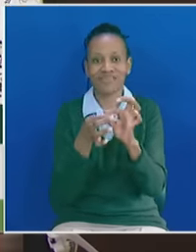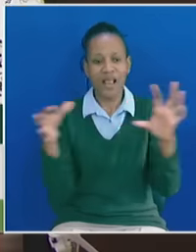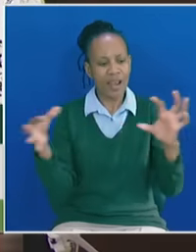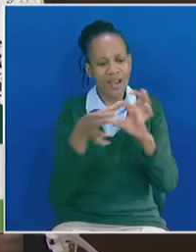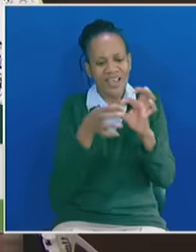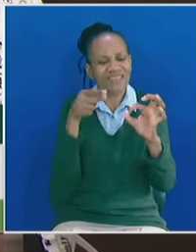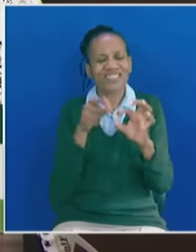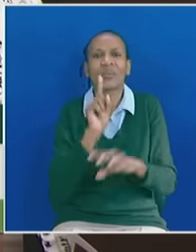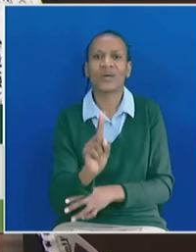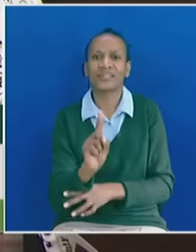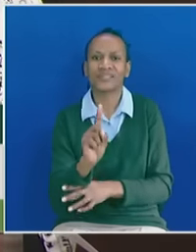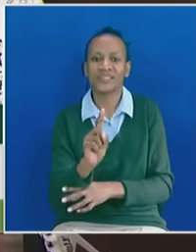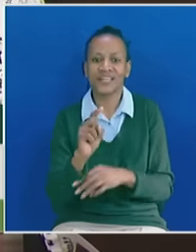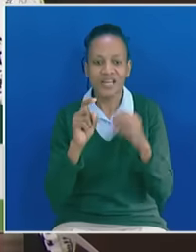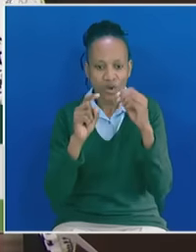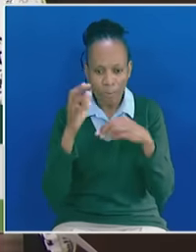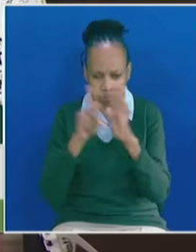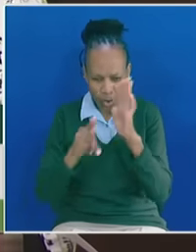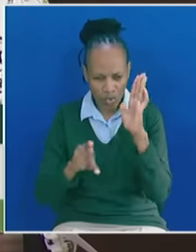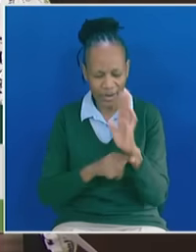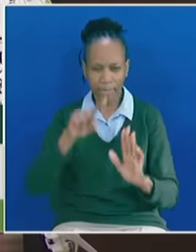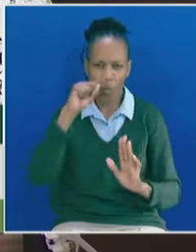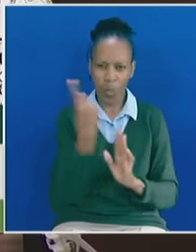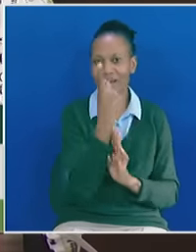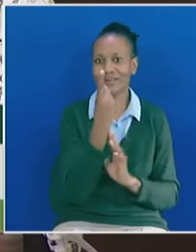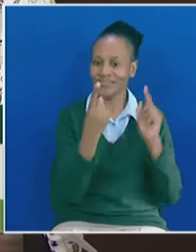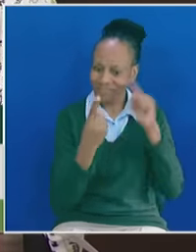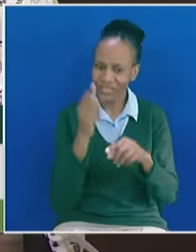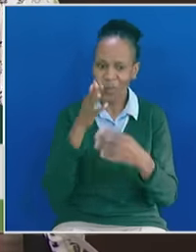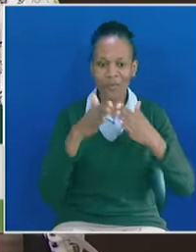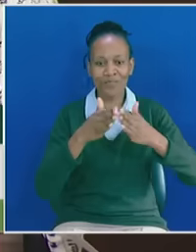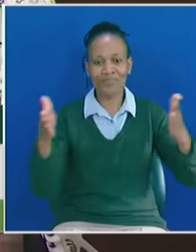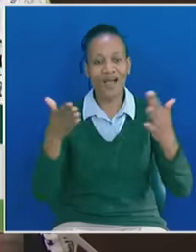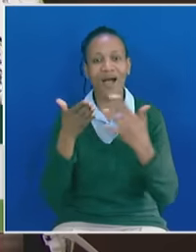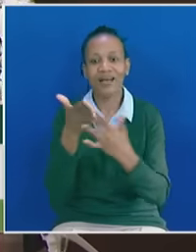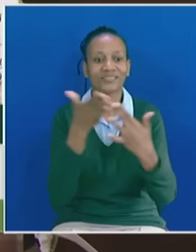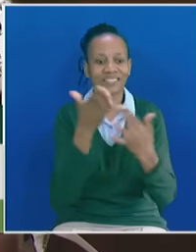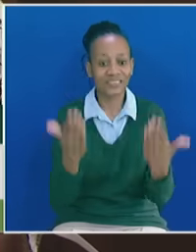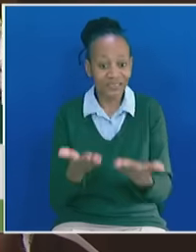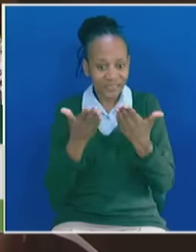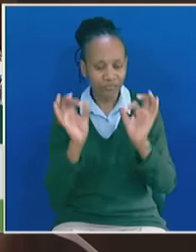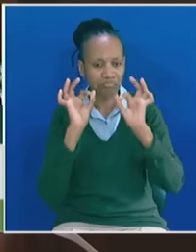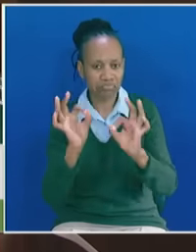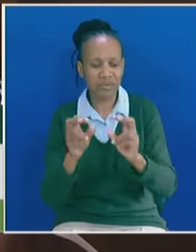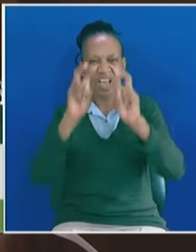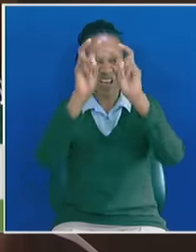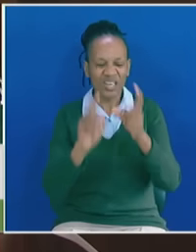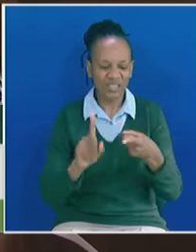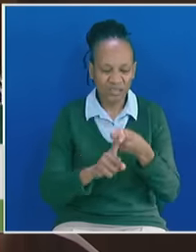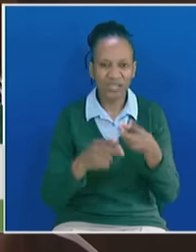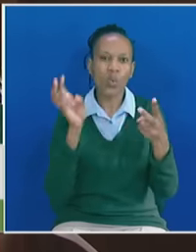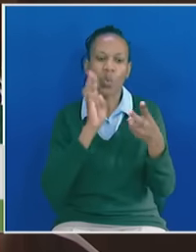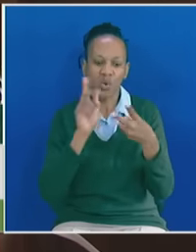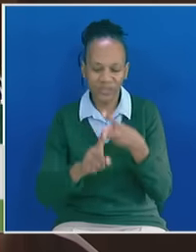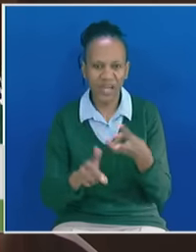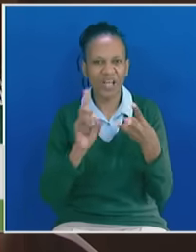an infrastructural program that will provide access to modern and effective services like electricity, like water,